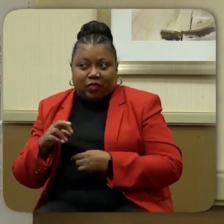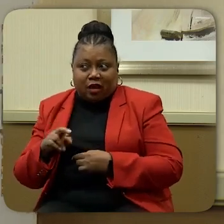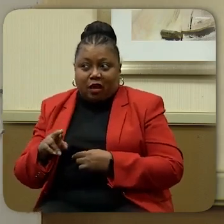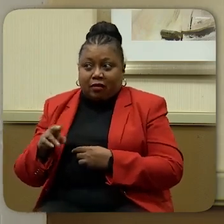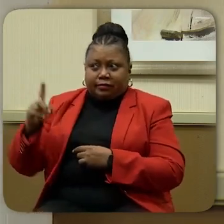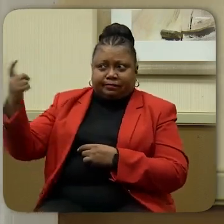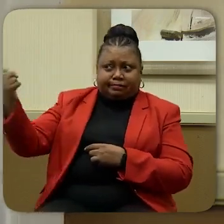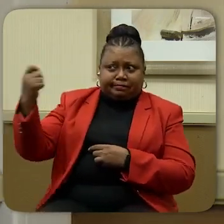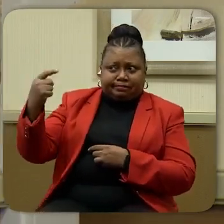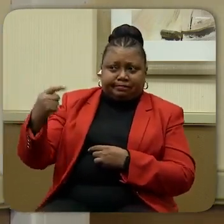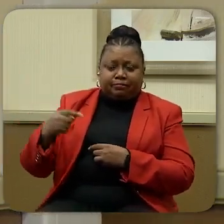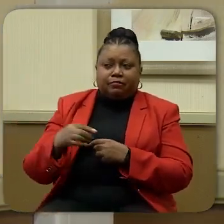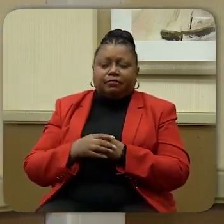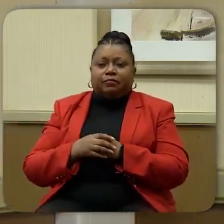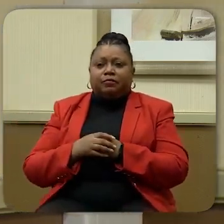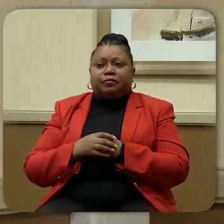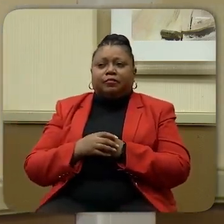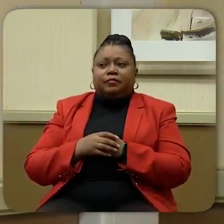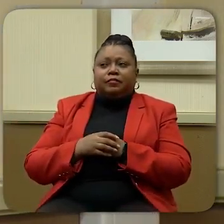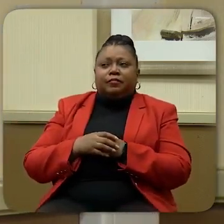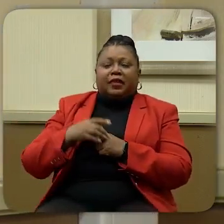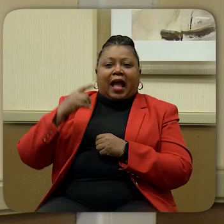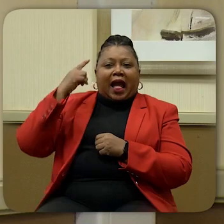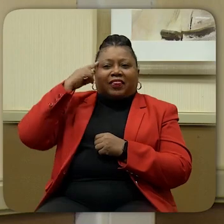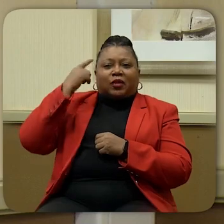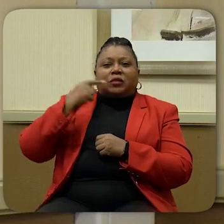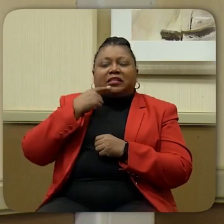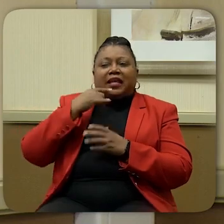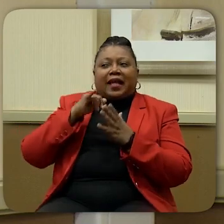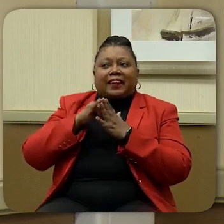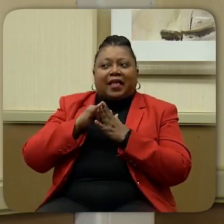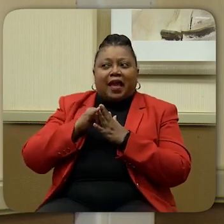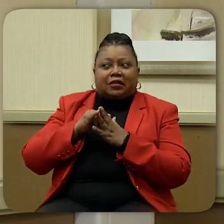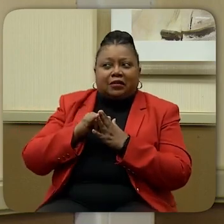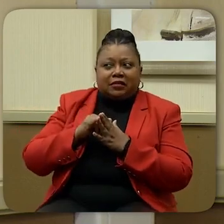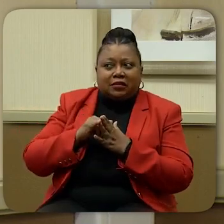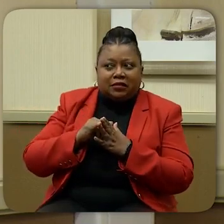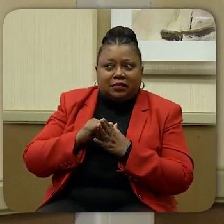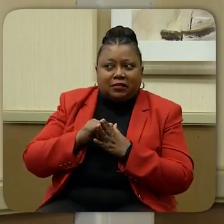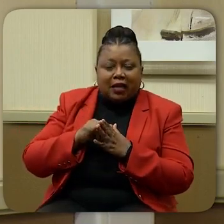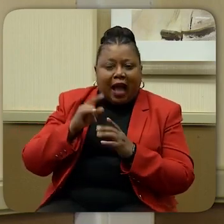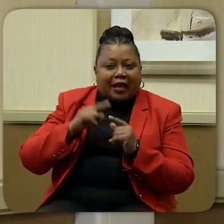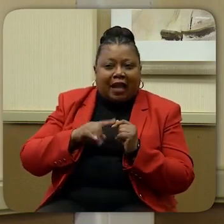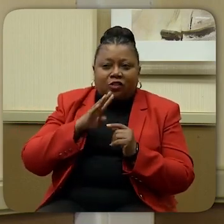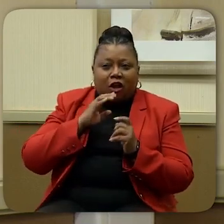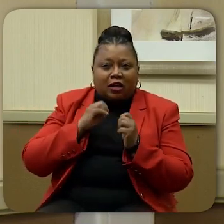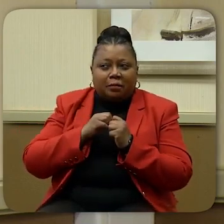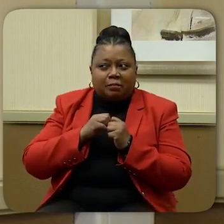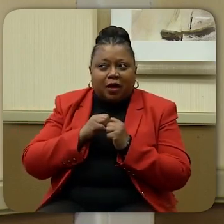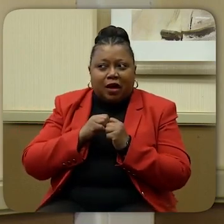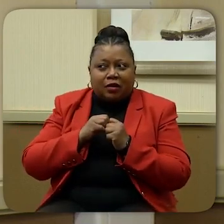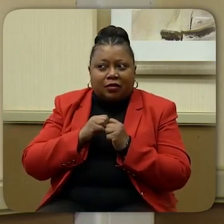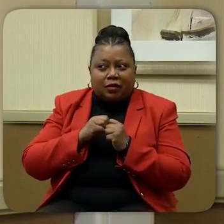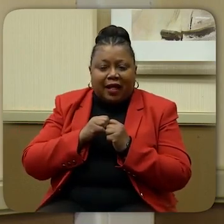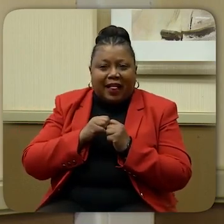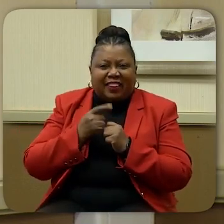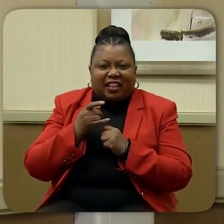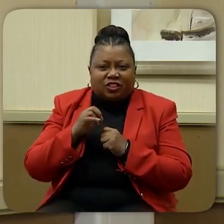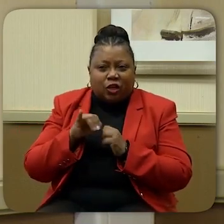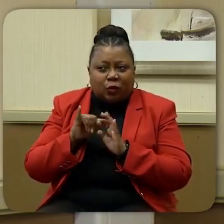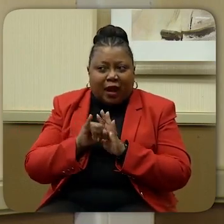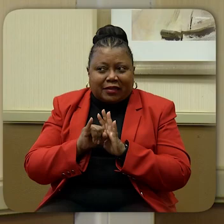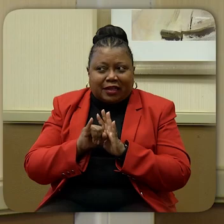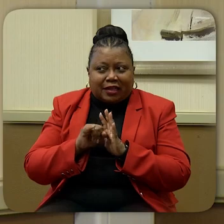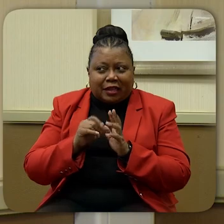are? Go ahead. Yeah, because I was just thinking that when you were saying that, because I can't speak to the gender identity part, but with